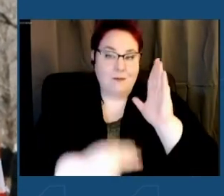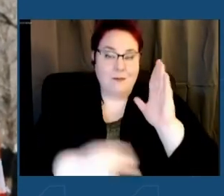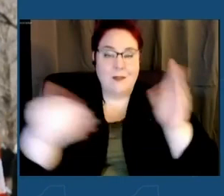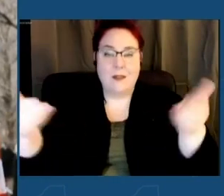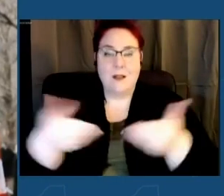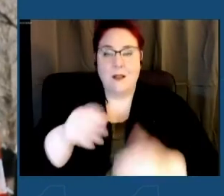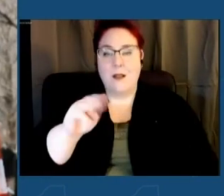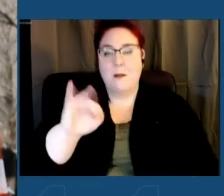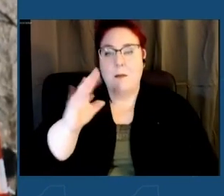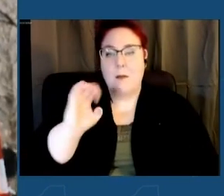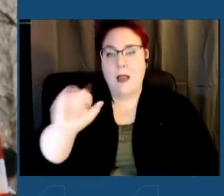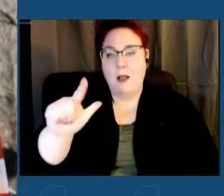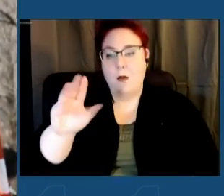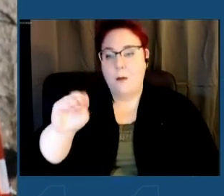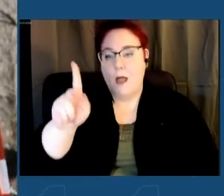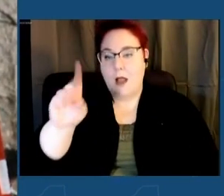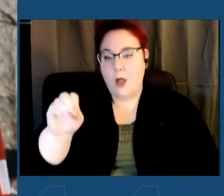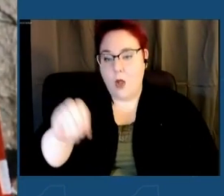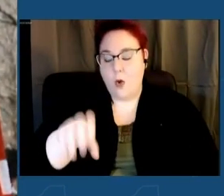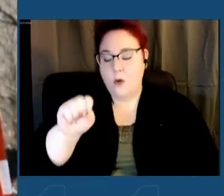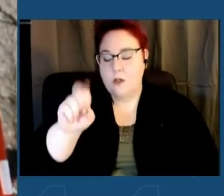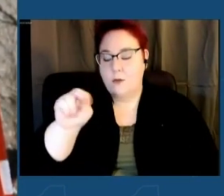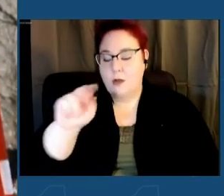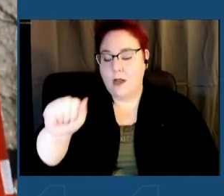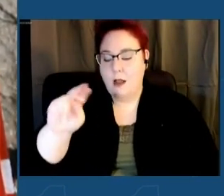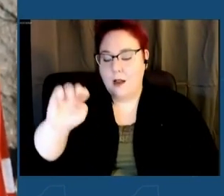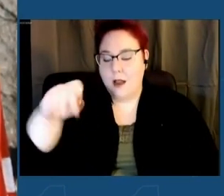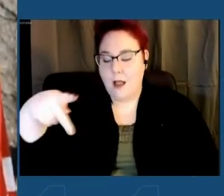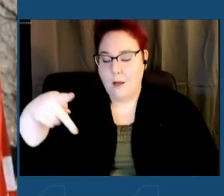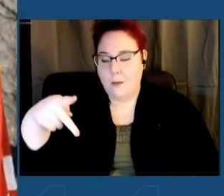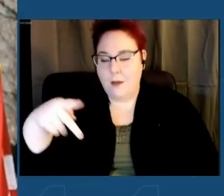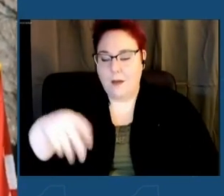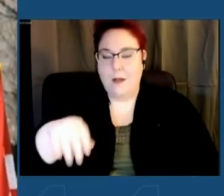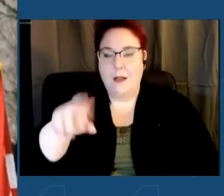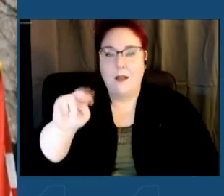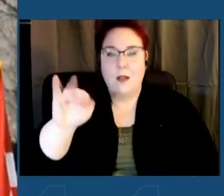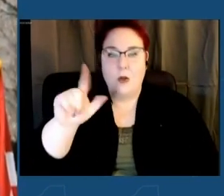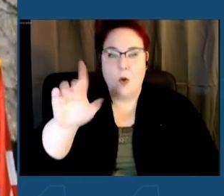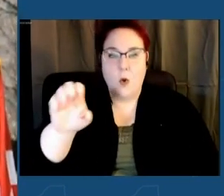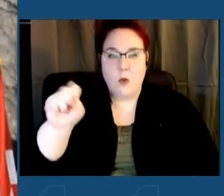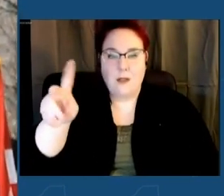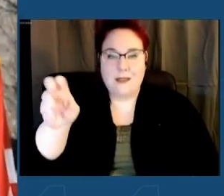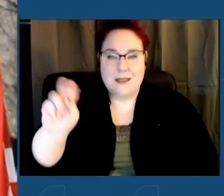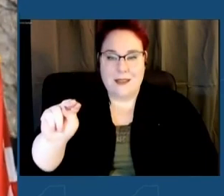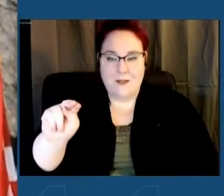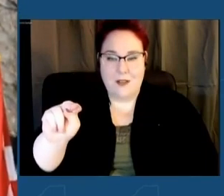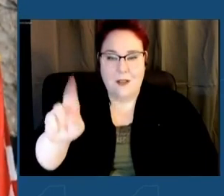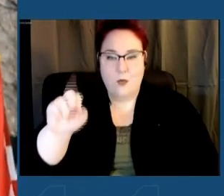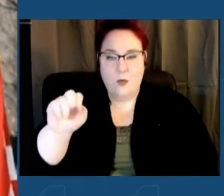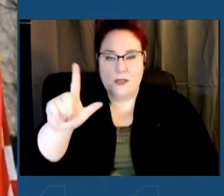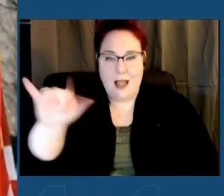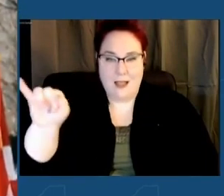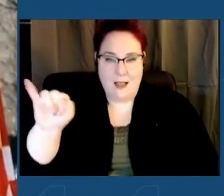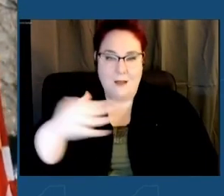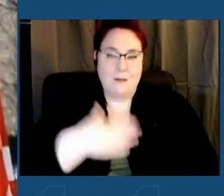Macco, Sabrina Knapp, Nicole and Stephen Roselli. Would you please come